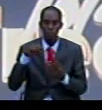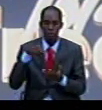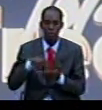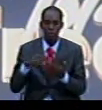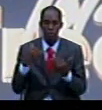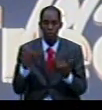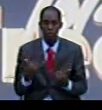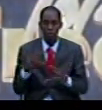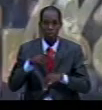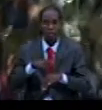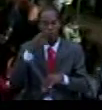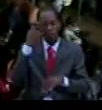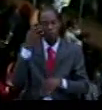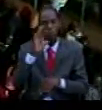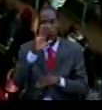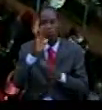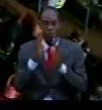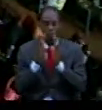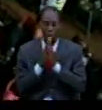prayers.